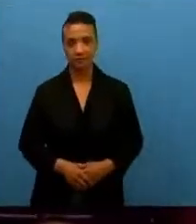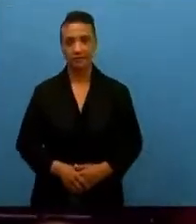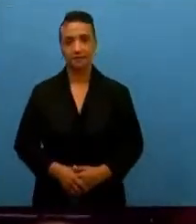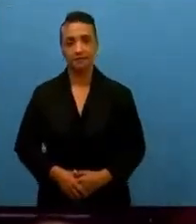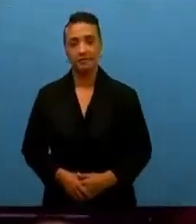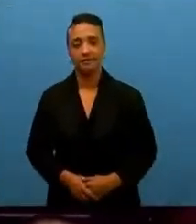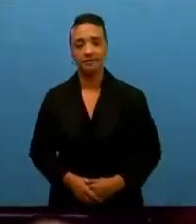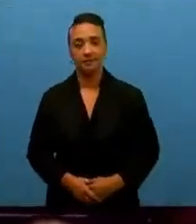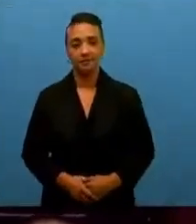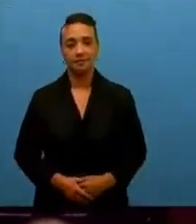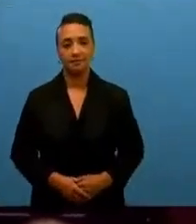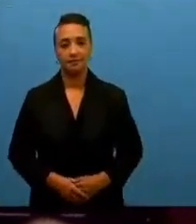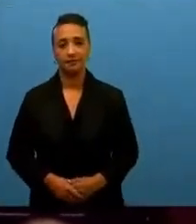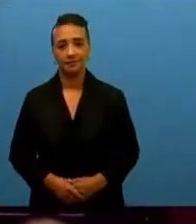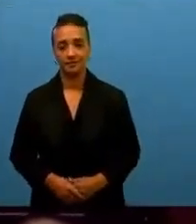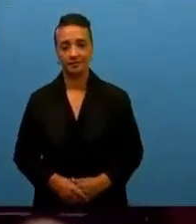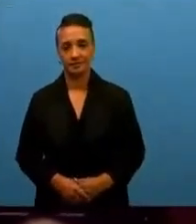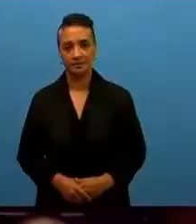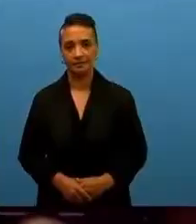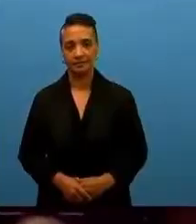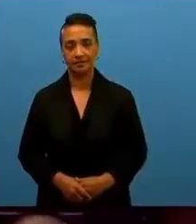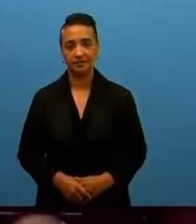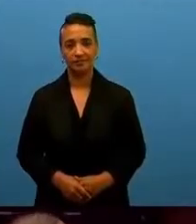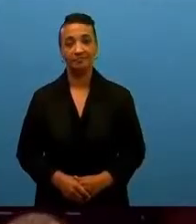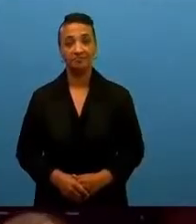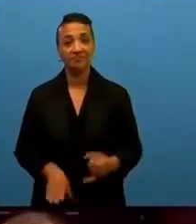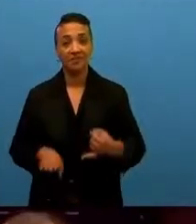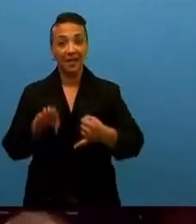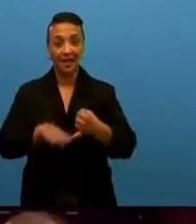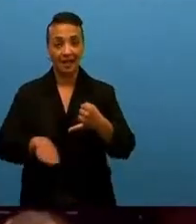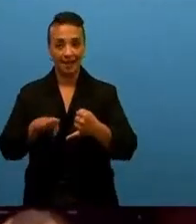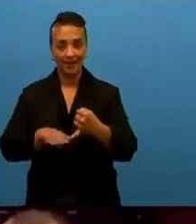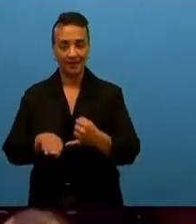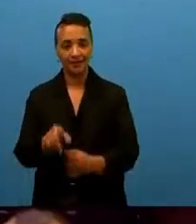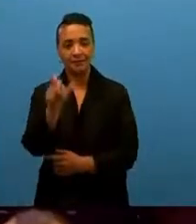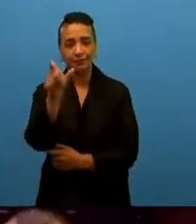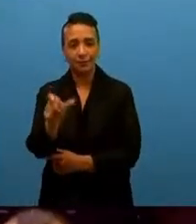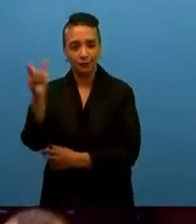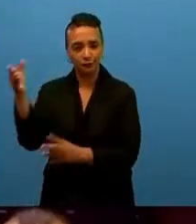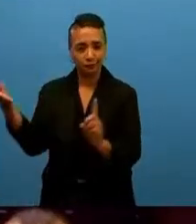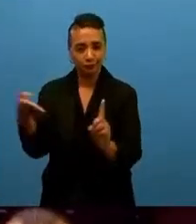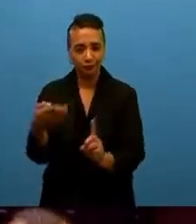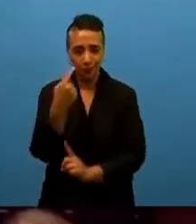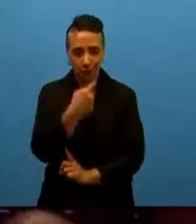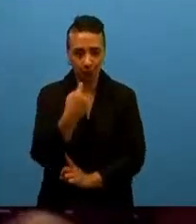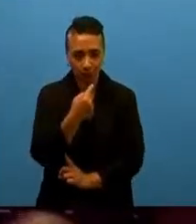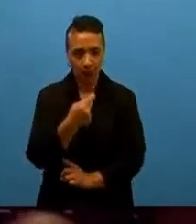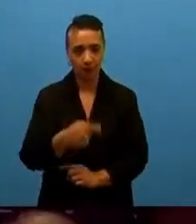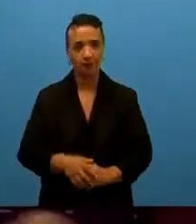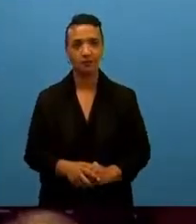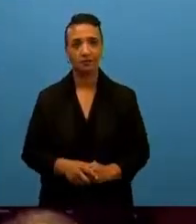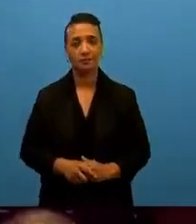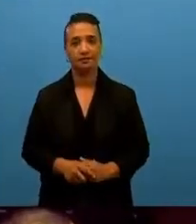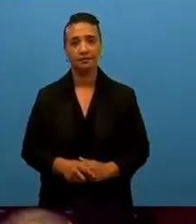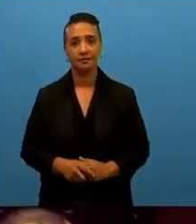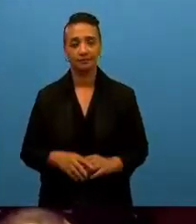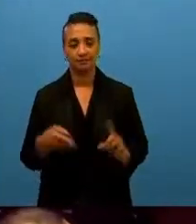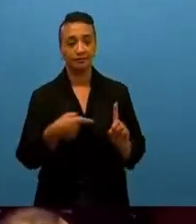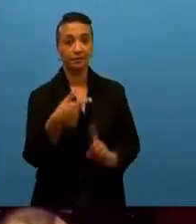Priyanakbak Francisco. And last but not least, I would like to give the floor to Ms.